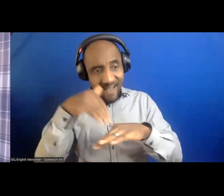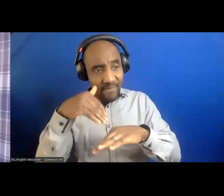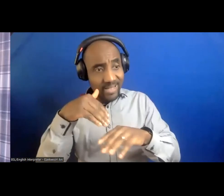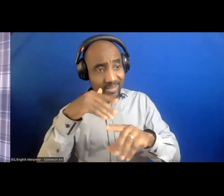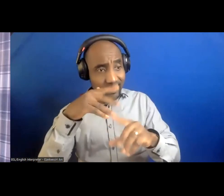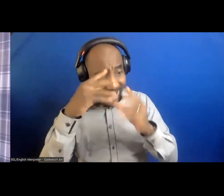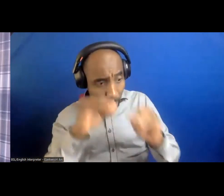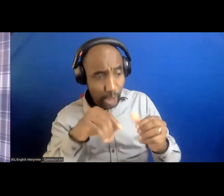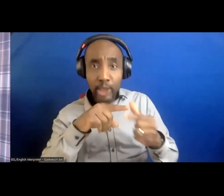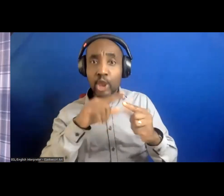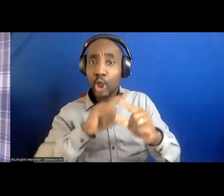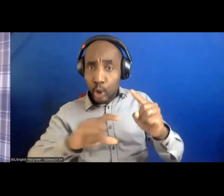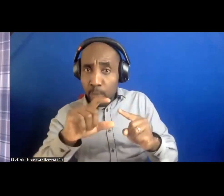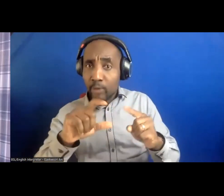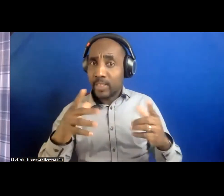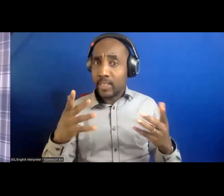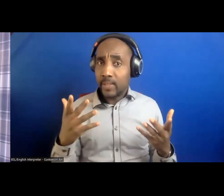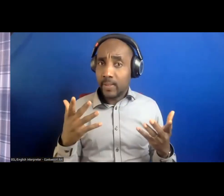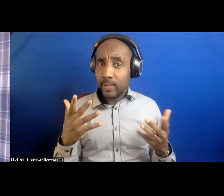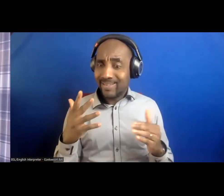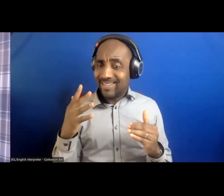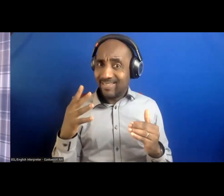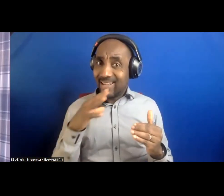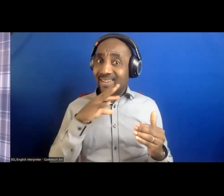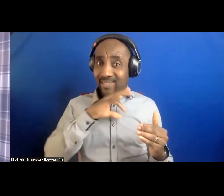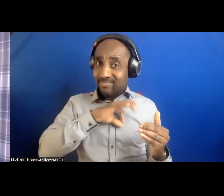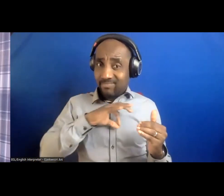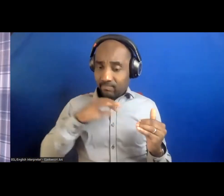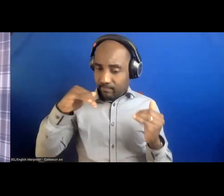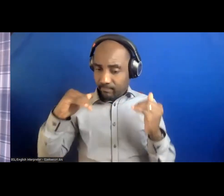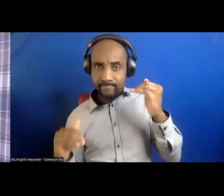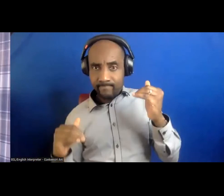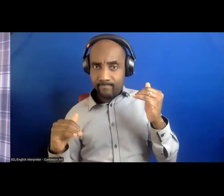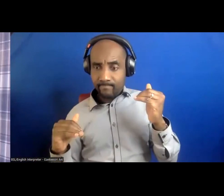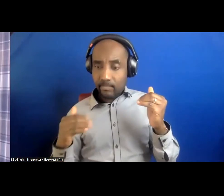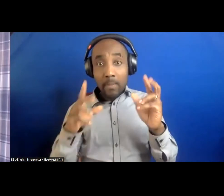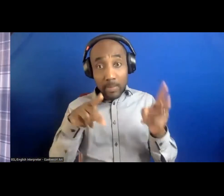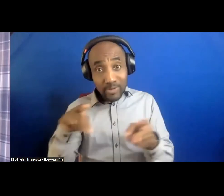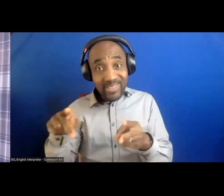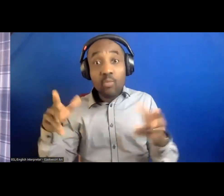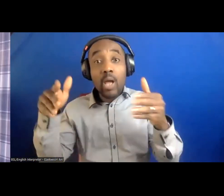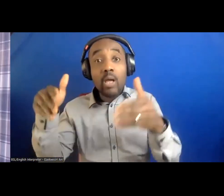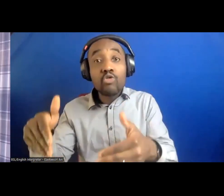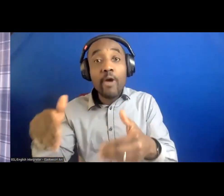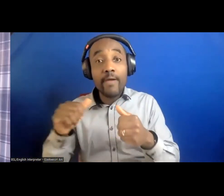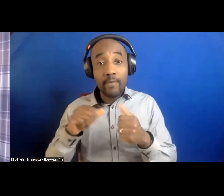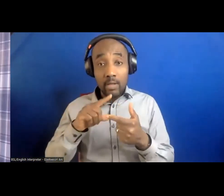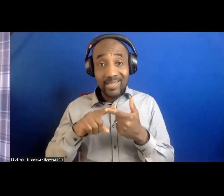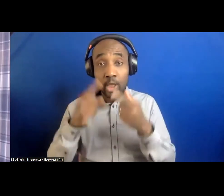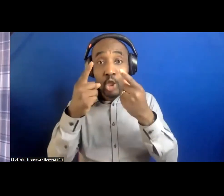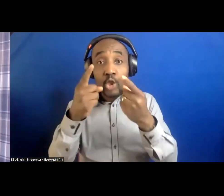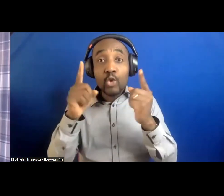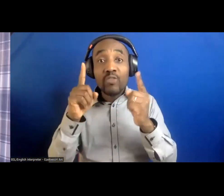communities and sees that disaffection and disadvantage, see lives lost, not only to the graveyard, but to the universities of